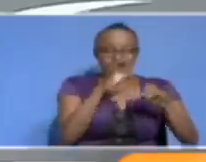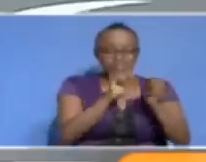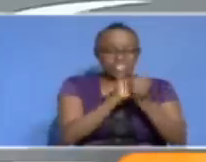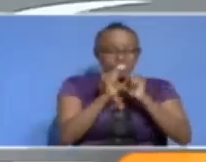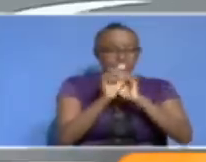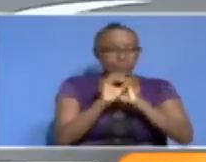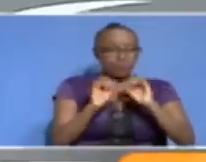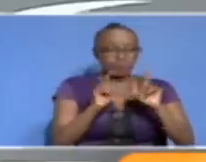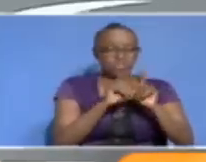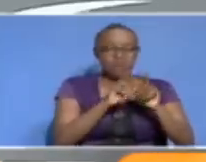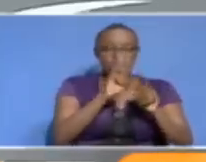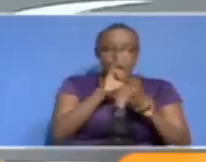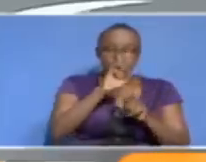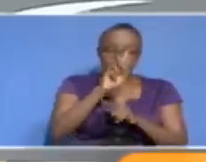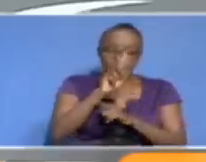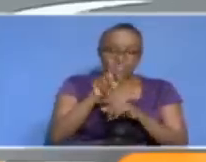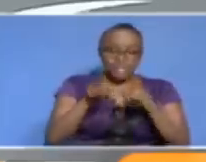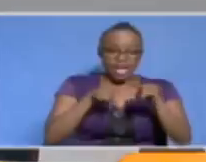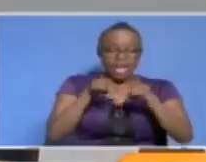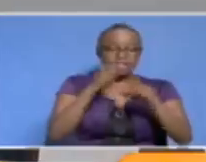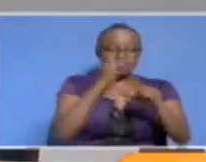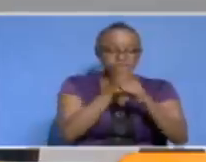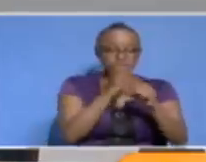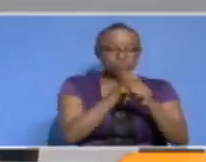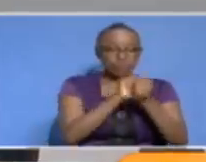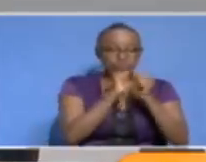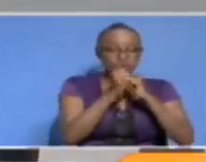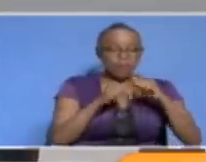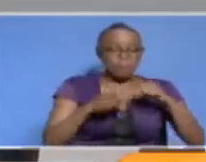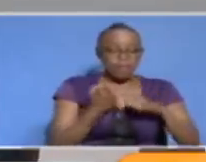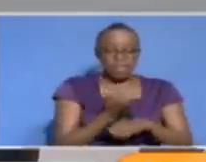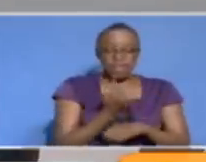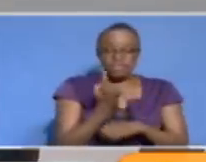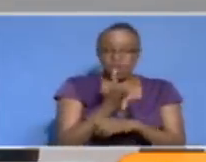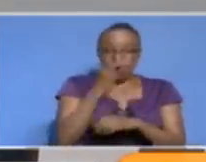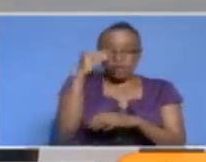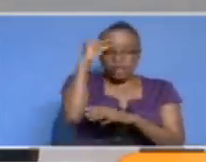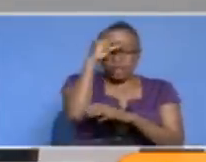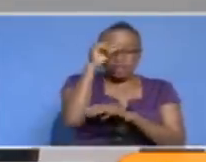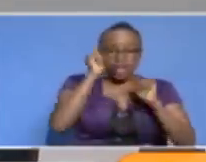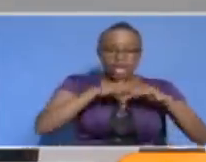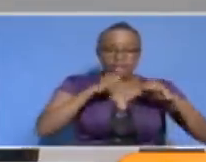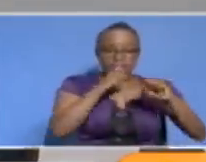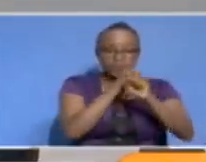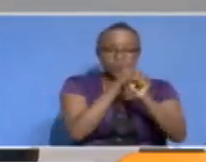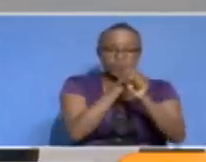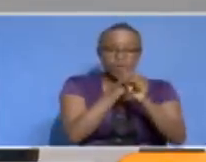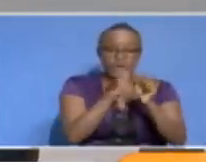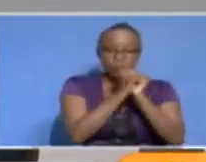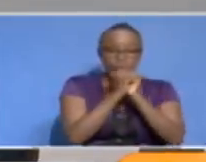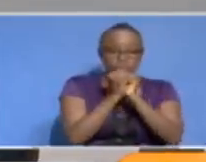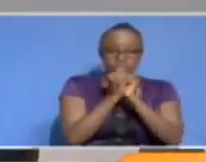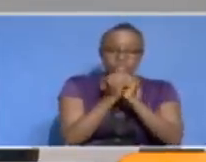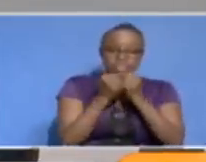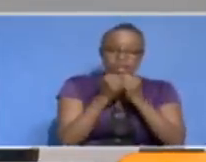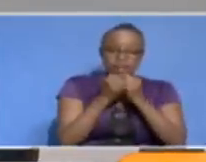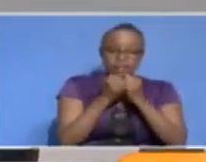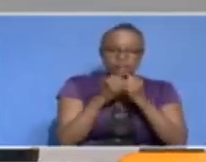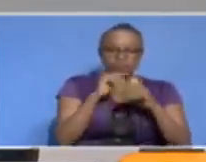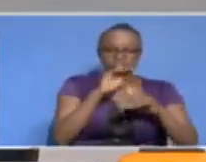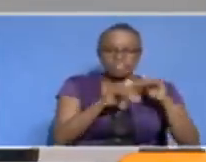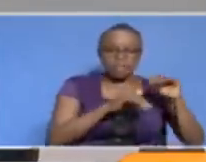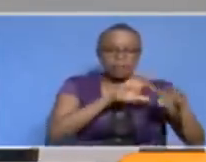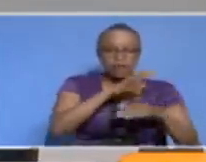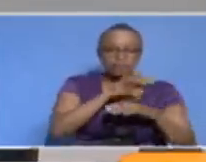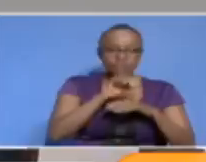change. Even though what that means, we are going to do a reshuffle. I'm the only governor who agreed to work with the sub-county